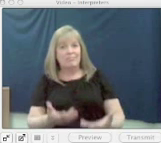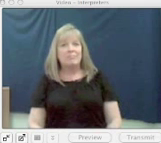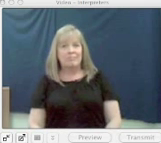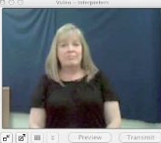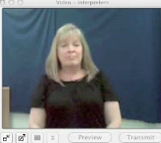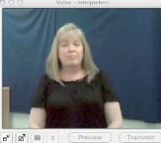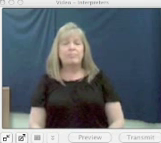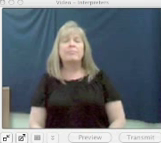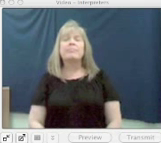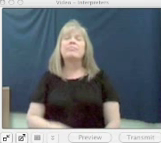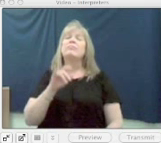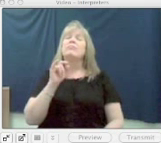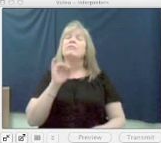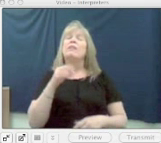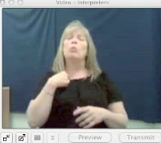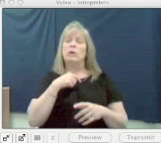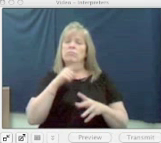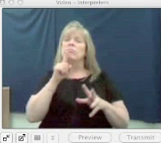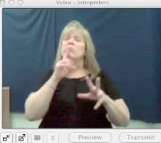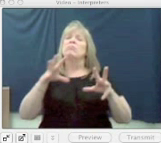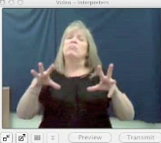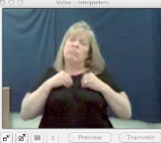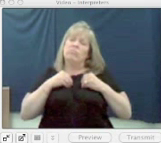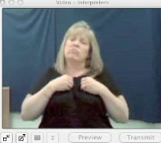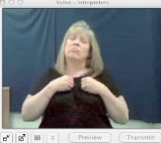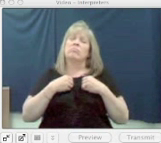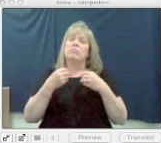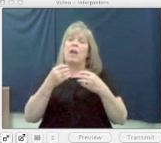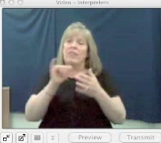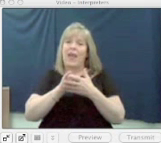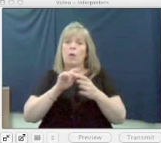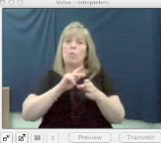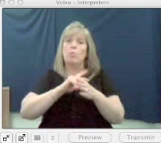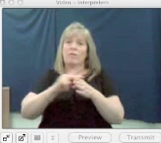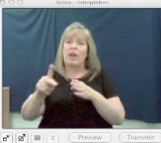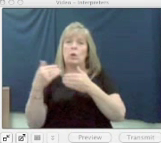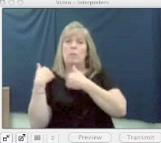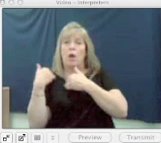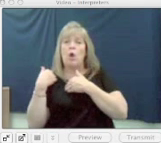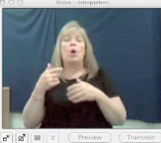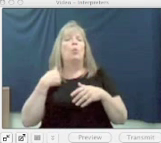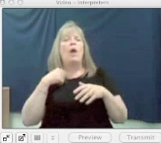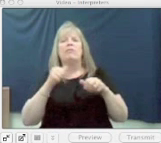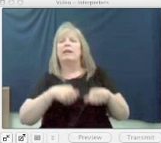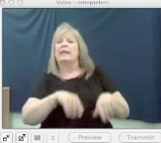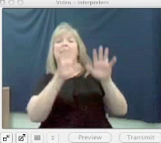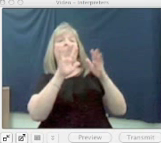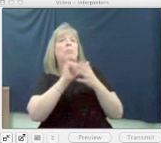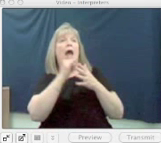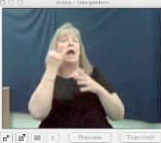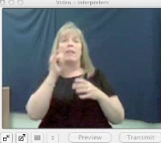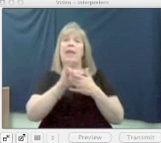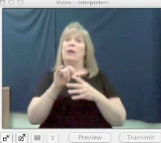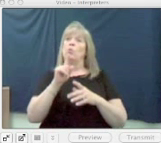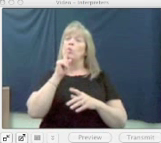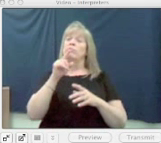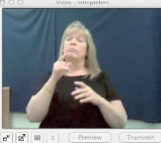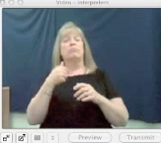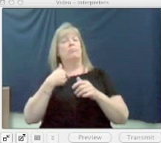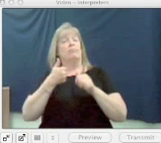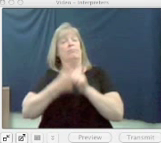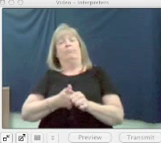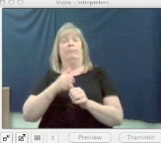If we were to embrace professional responsibility, we would have to abandon the notion that doing nothing is the most ethical stance.